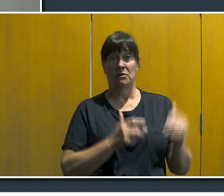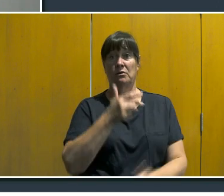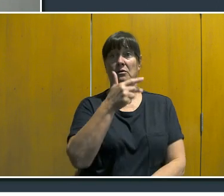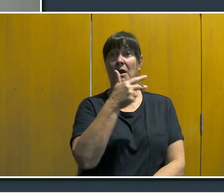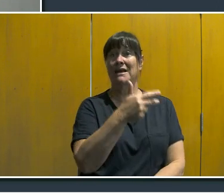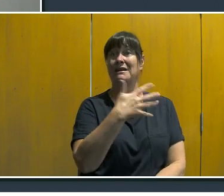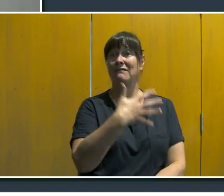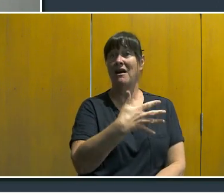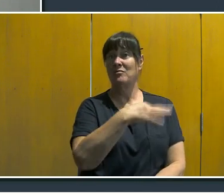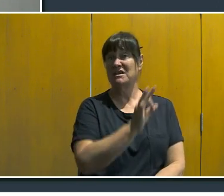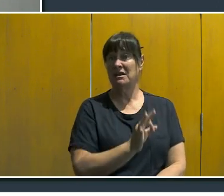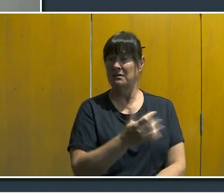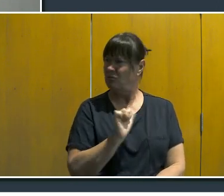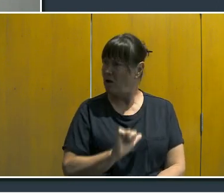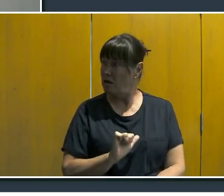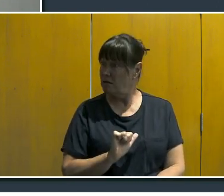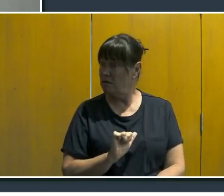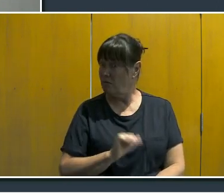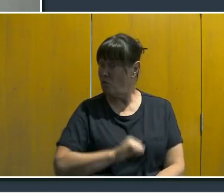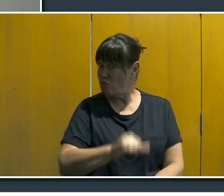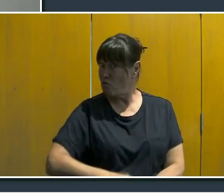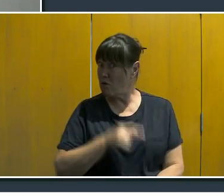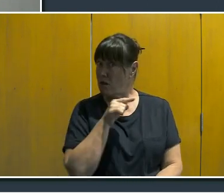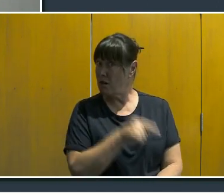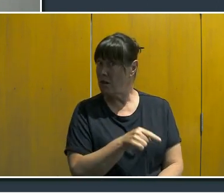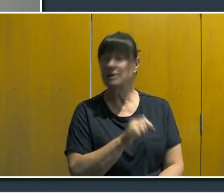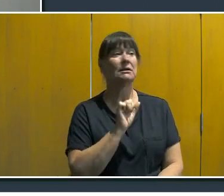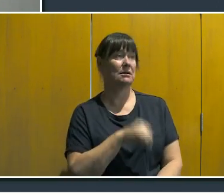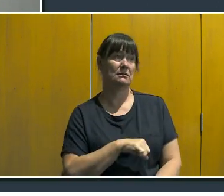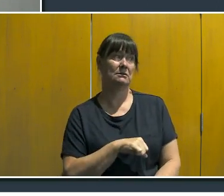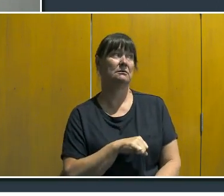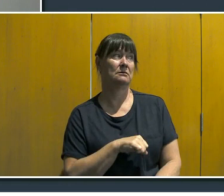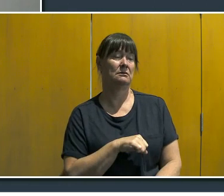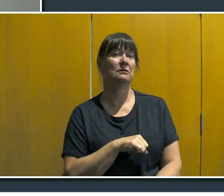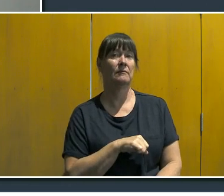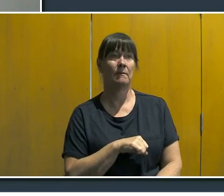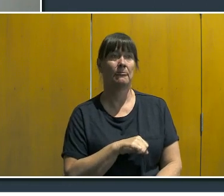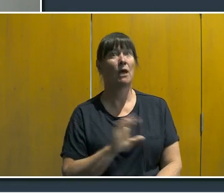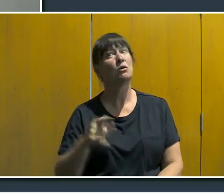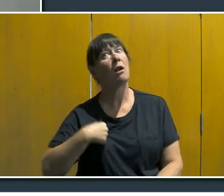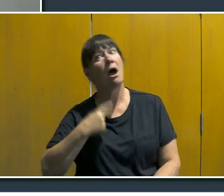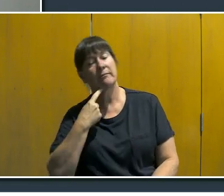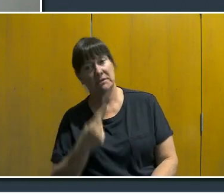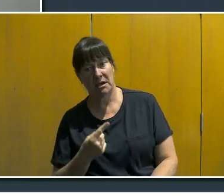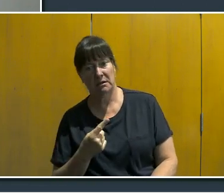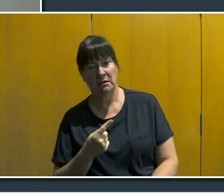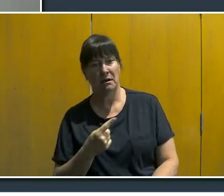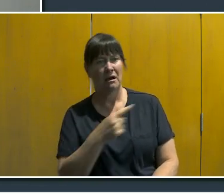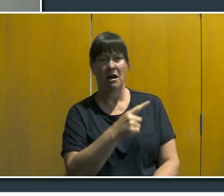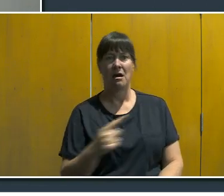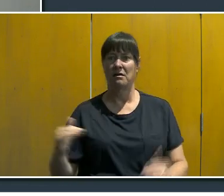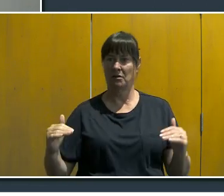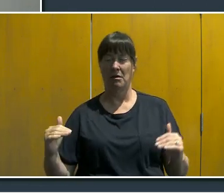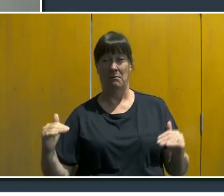85% of the general rate. Is that right? In the rural? For a rural property, yes. Yeah. So what I'm saying is I think that's probably too big a